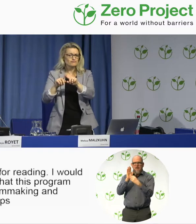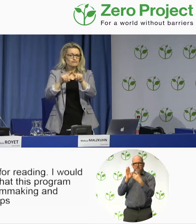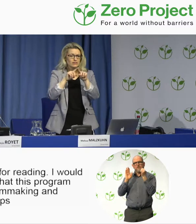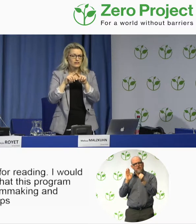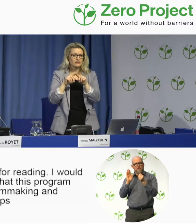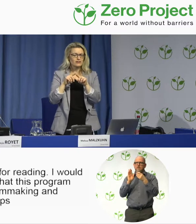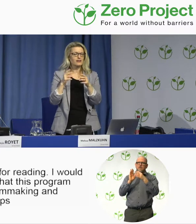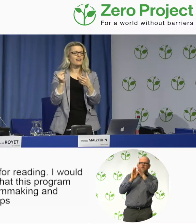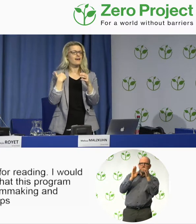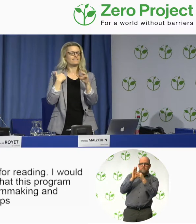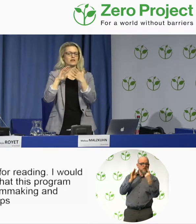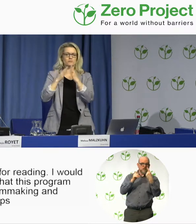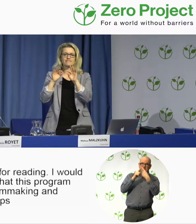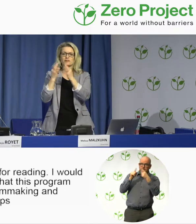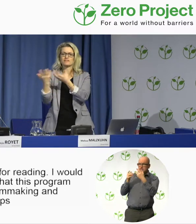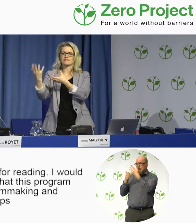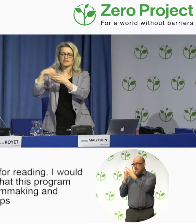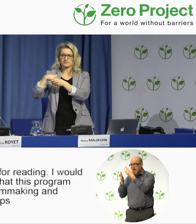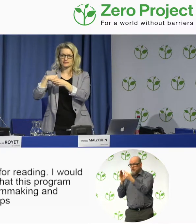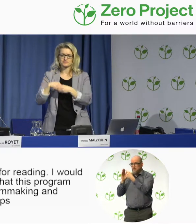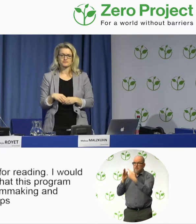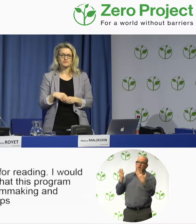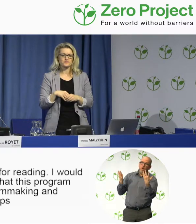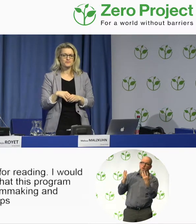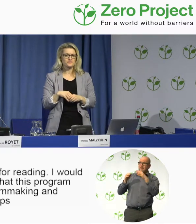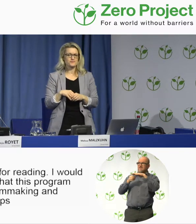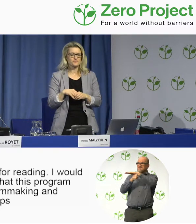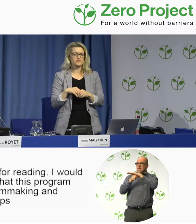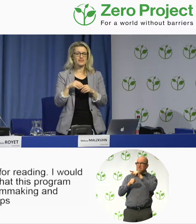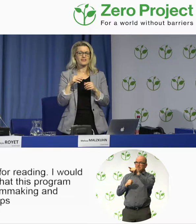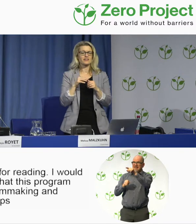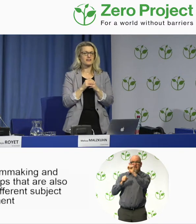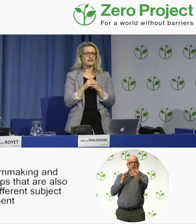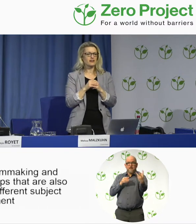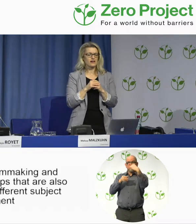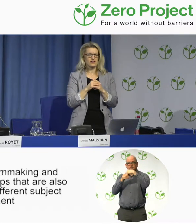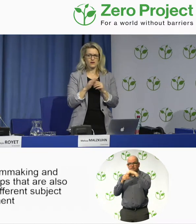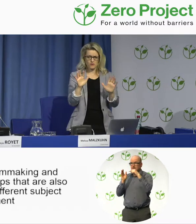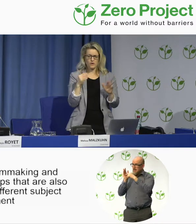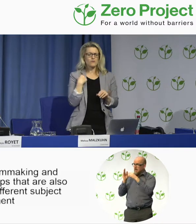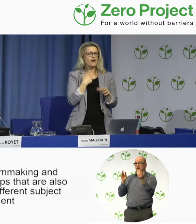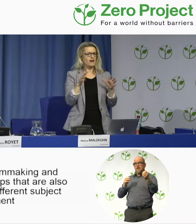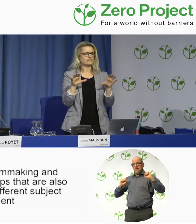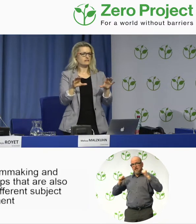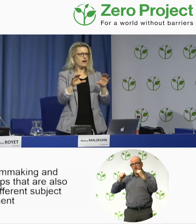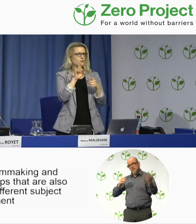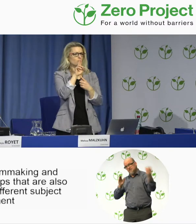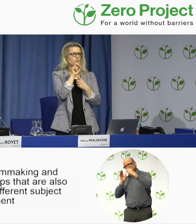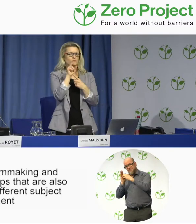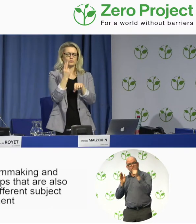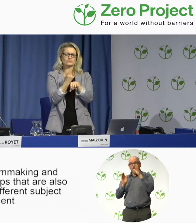content flexible. This means you can put in content about different subject areas and have community and family involvement.